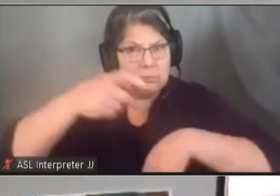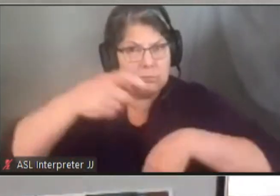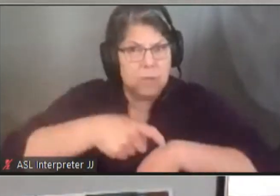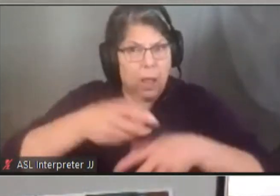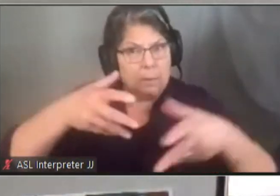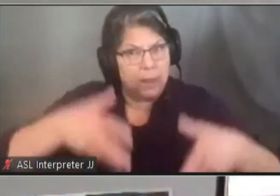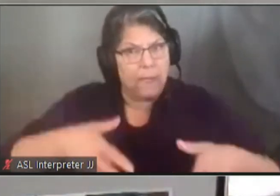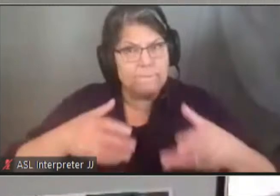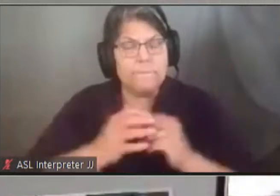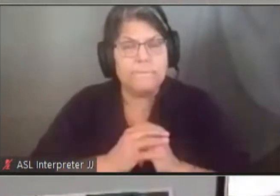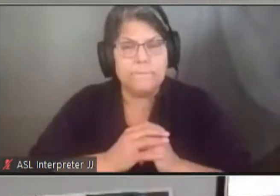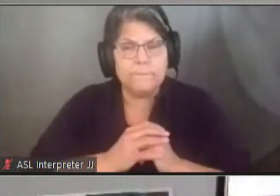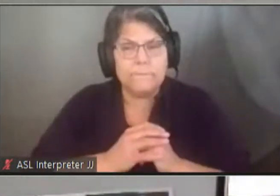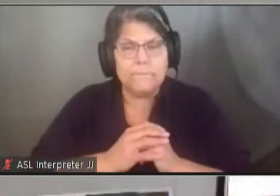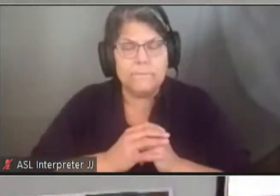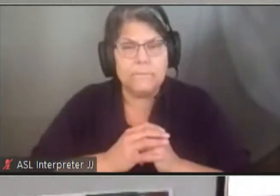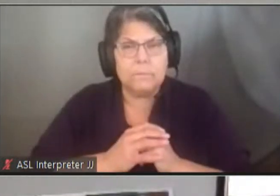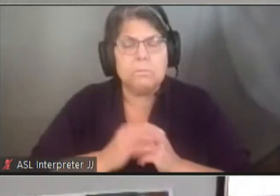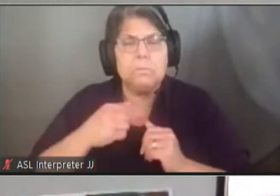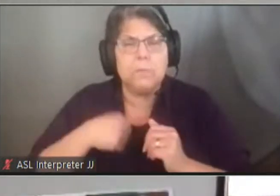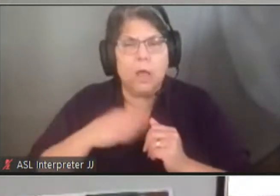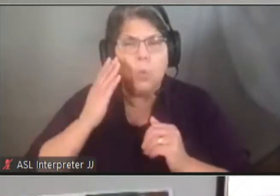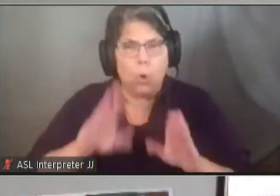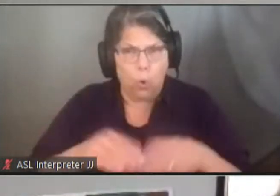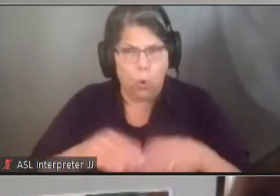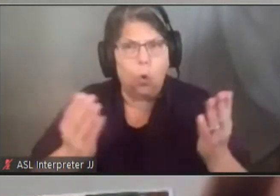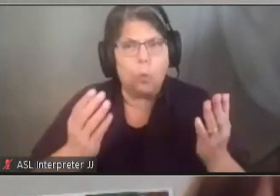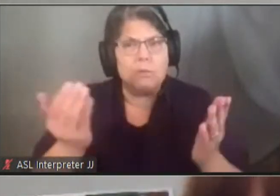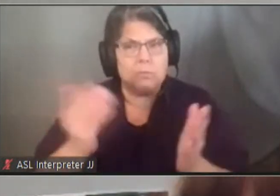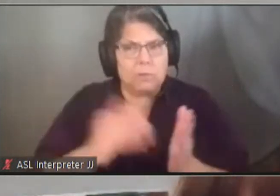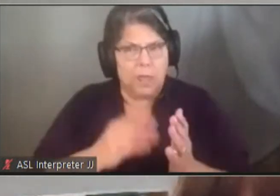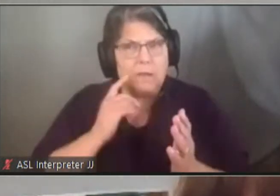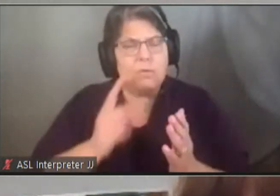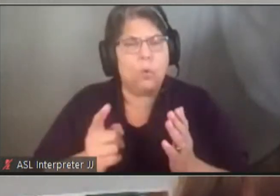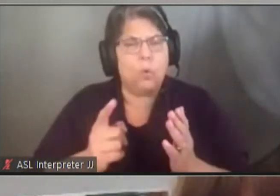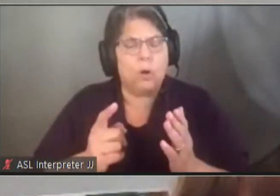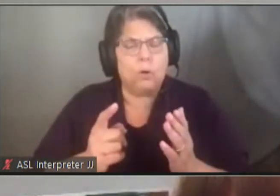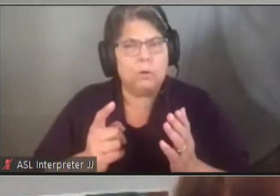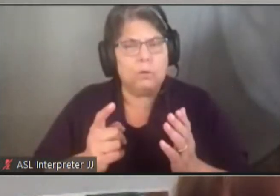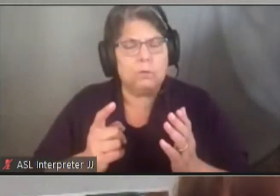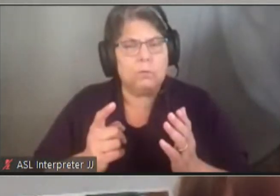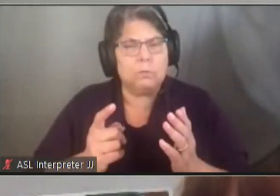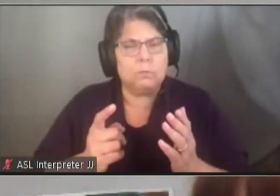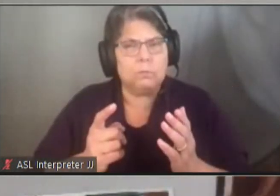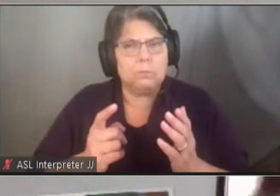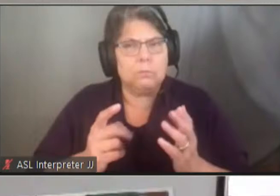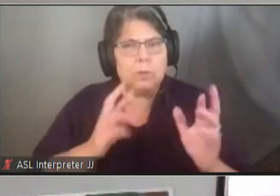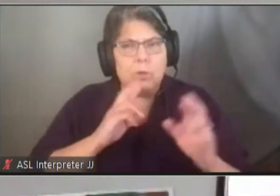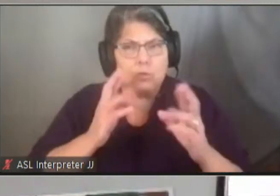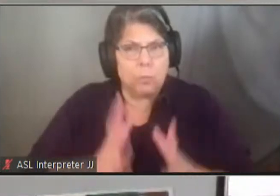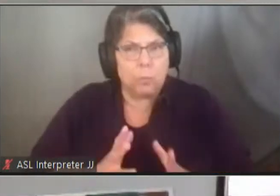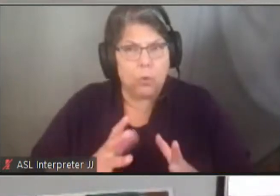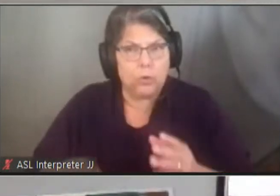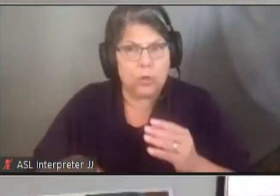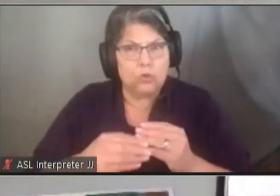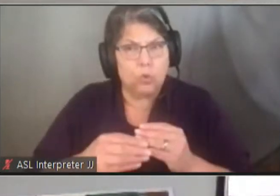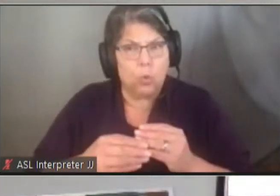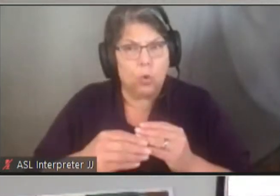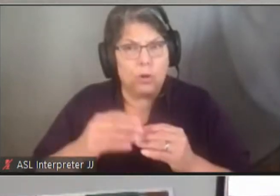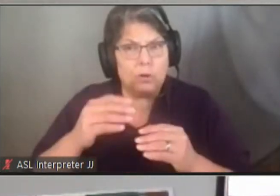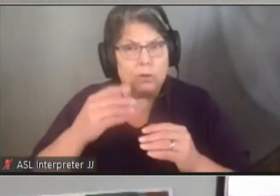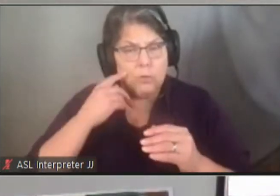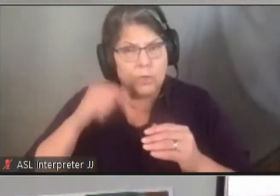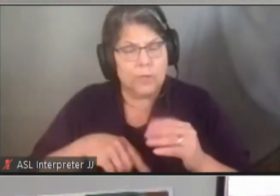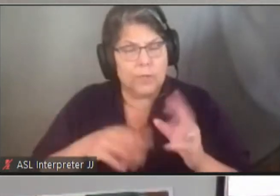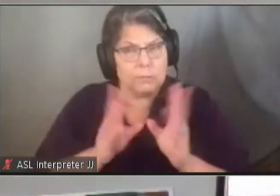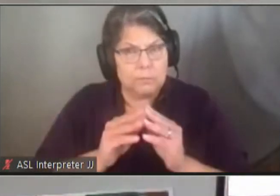today. So I will open it up once again to the reporters who have joined us on this